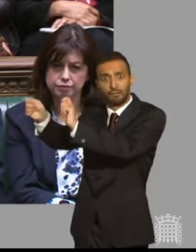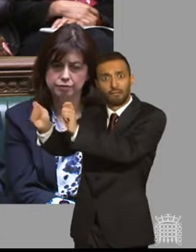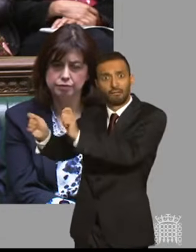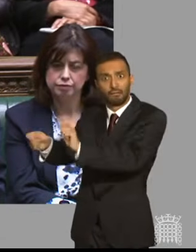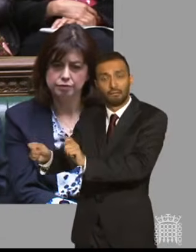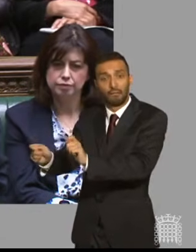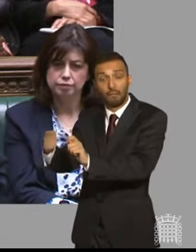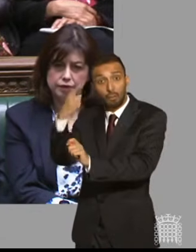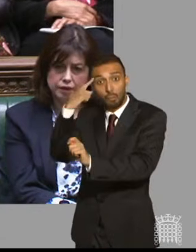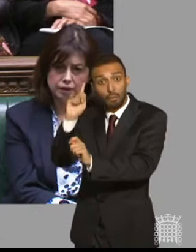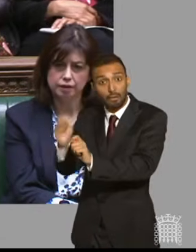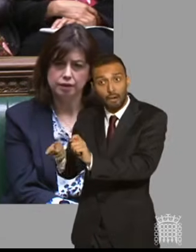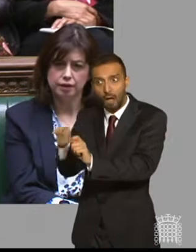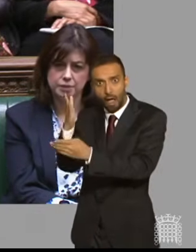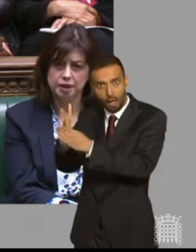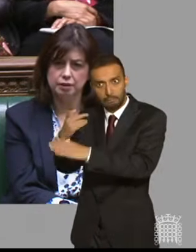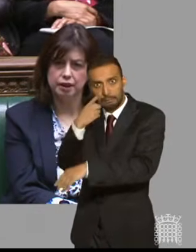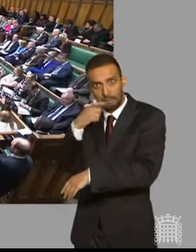the time?